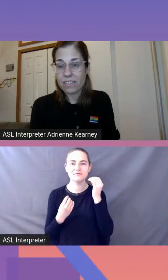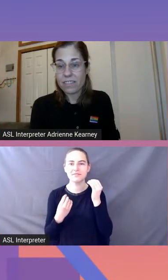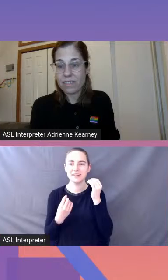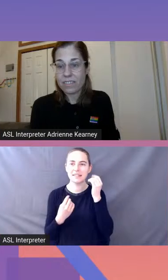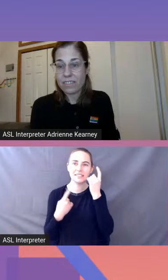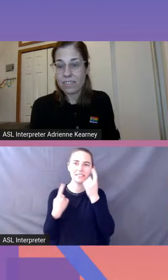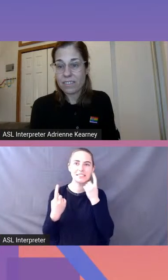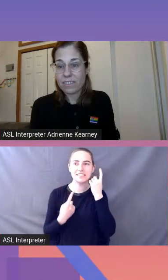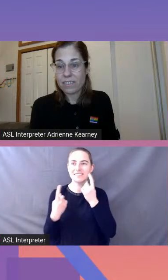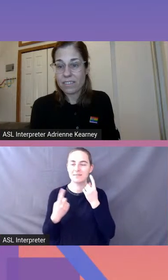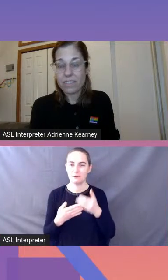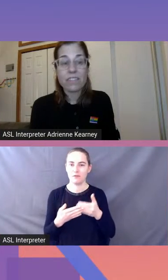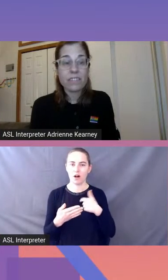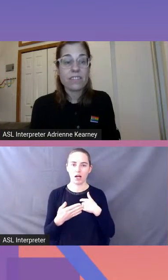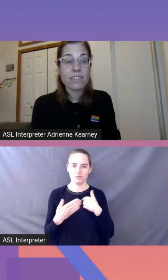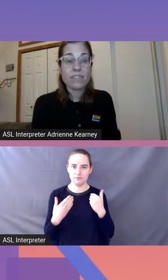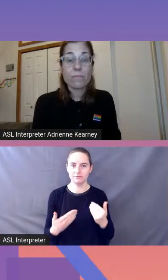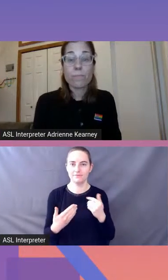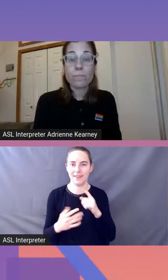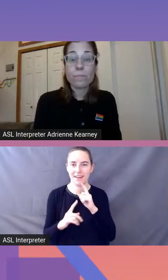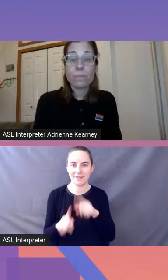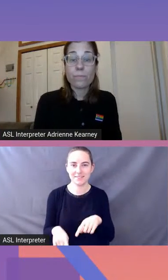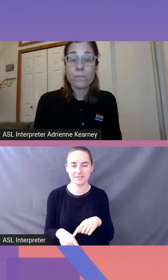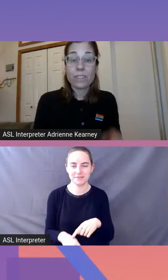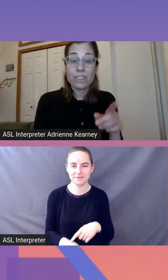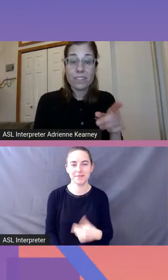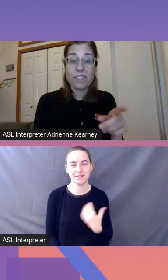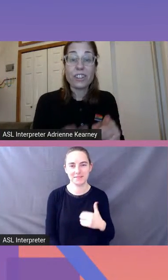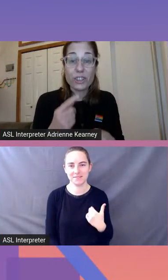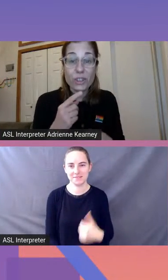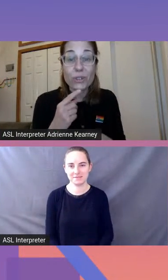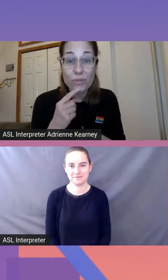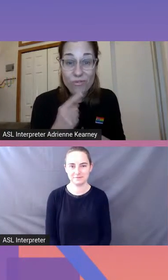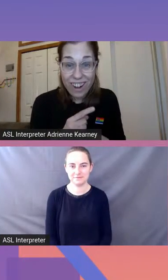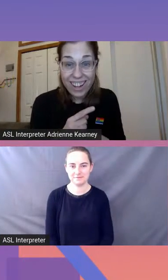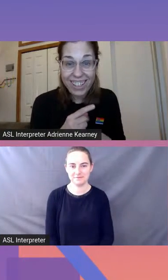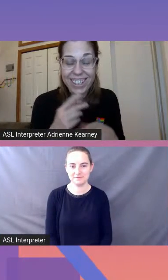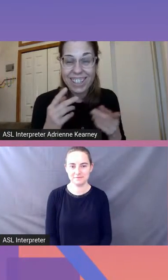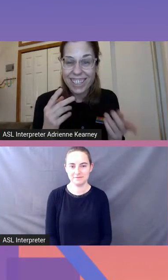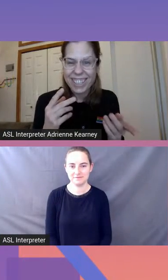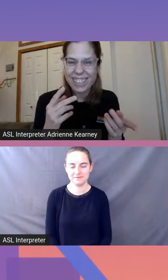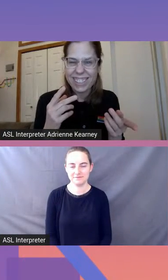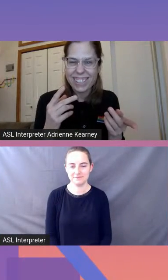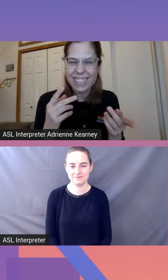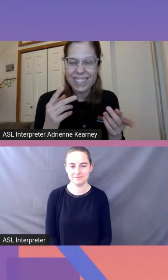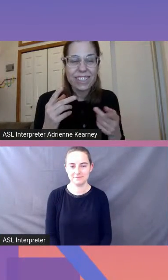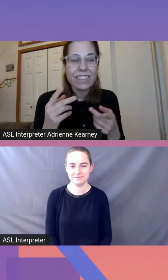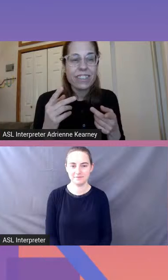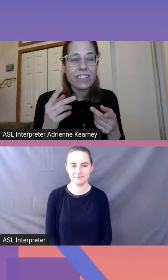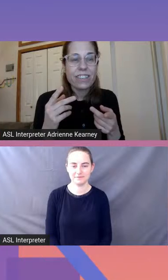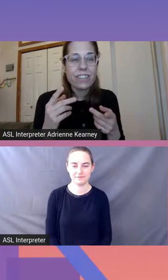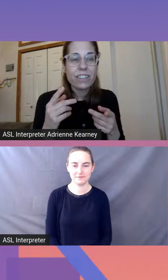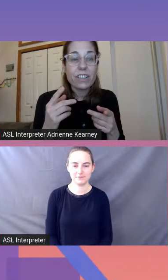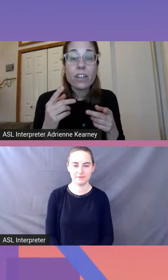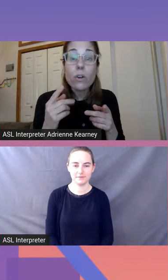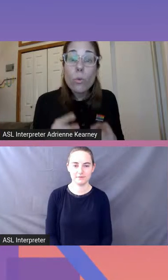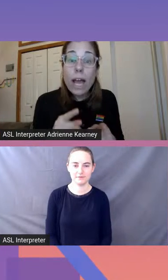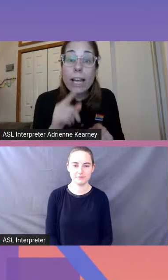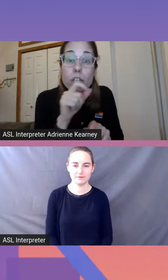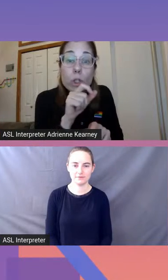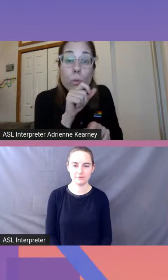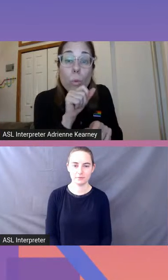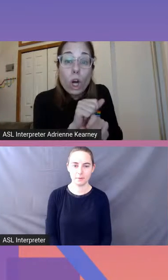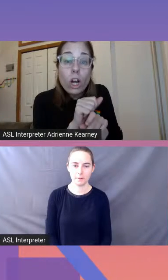What a right. No, and you're right, and it's what gives a feeling of safety when working